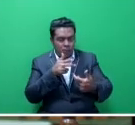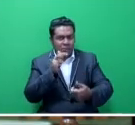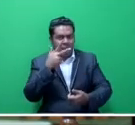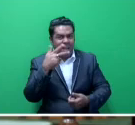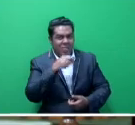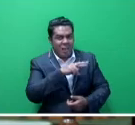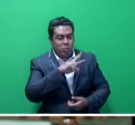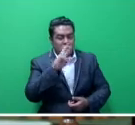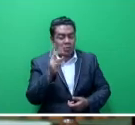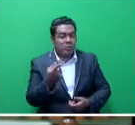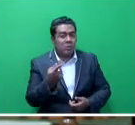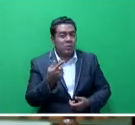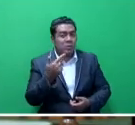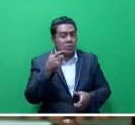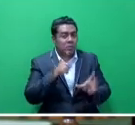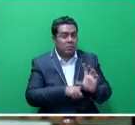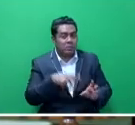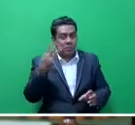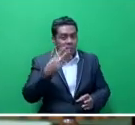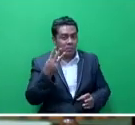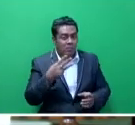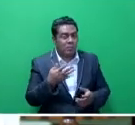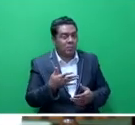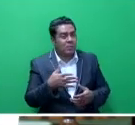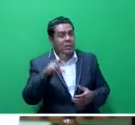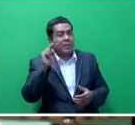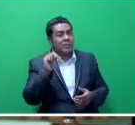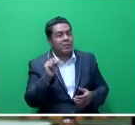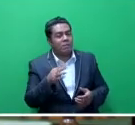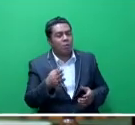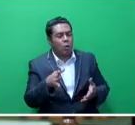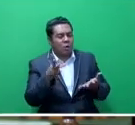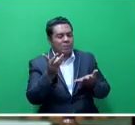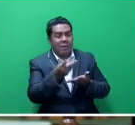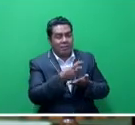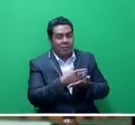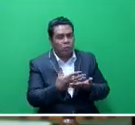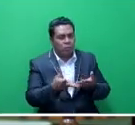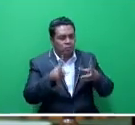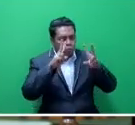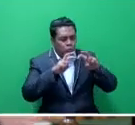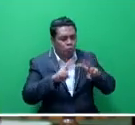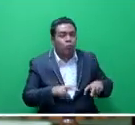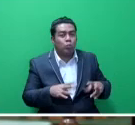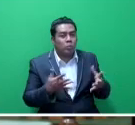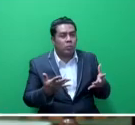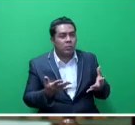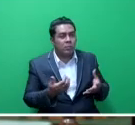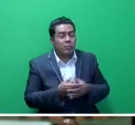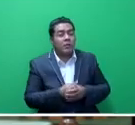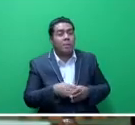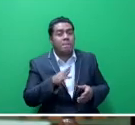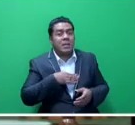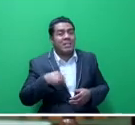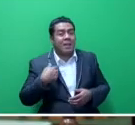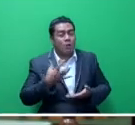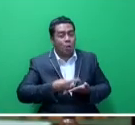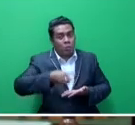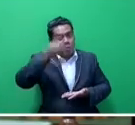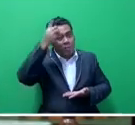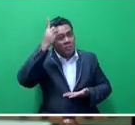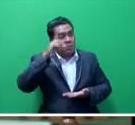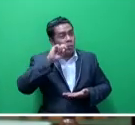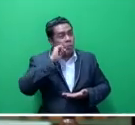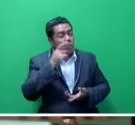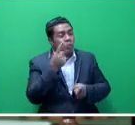Year 13 students also need access to data to undertake research for their studies, and indeed, the Minister for Education, I'm sure, will be talking